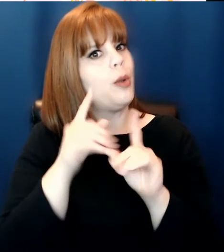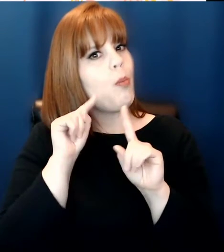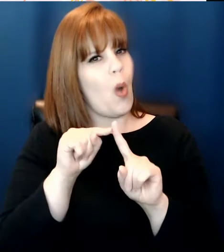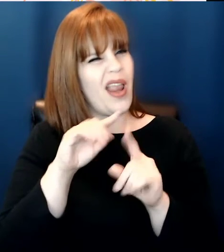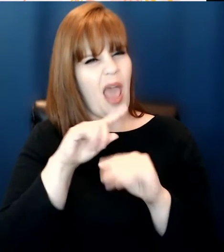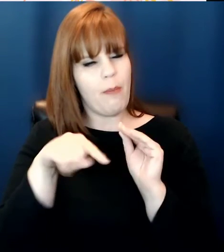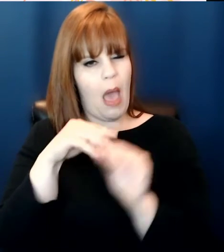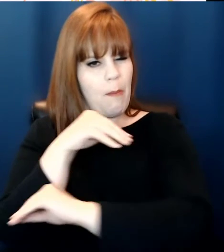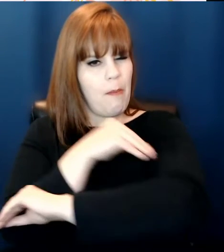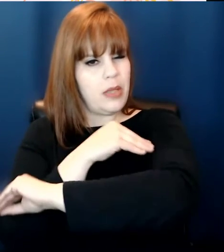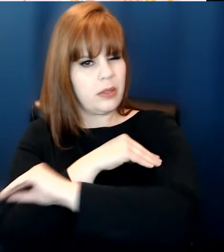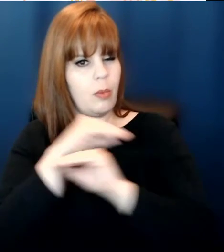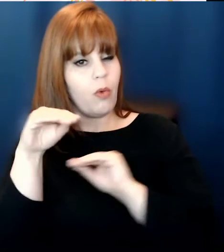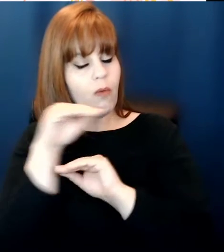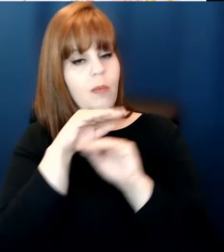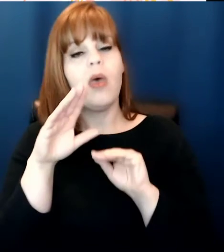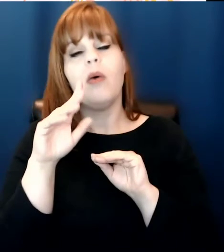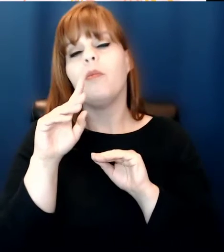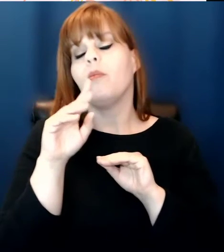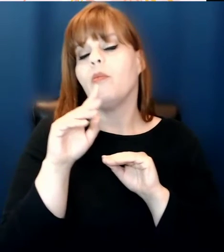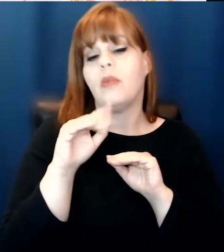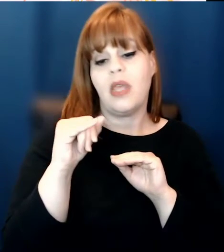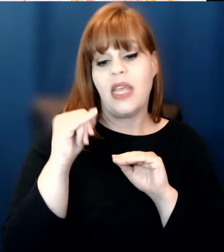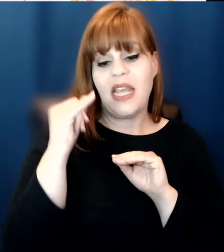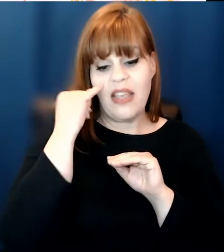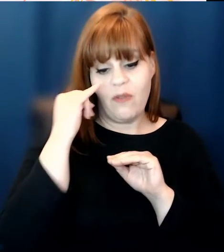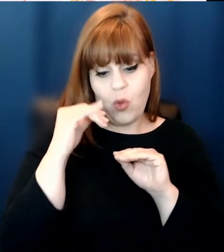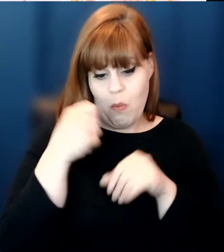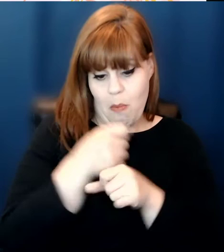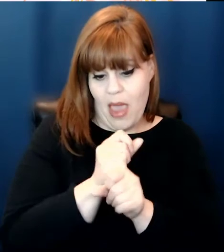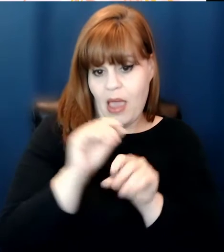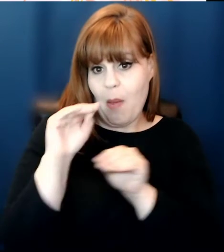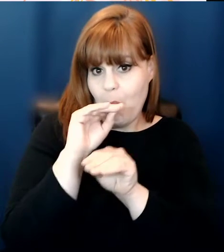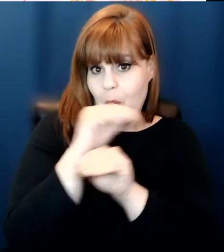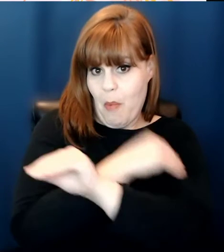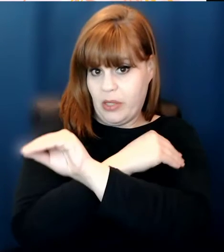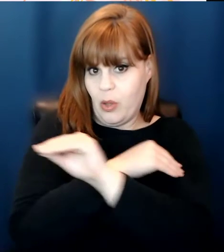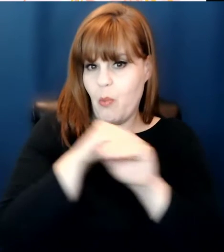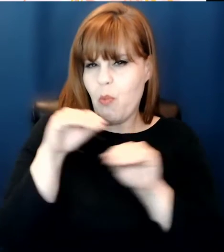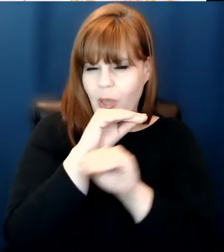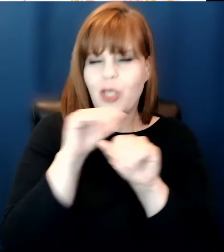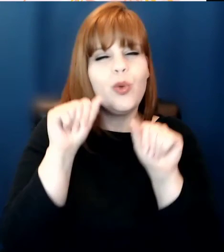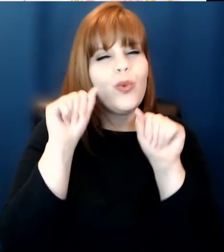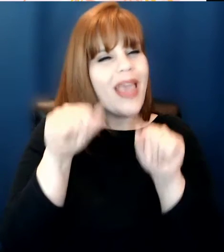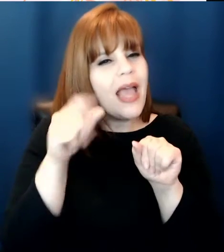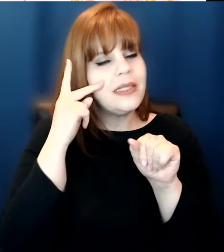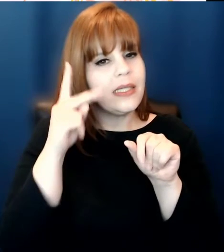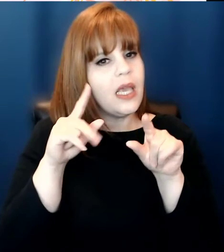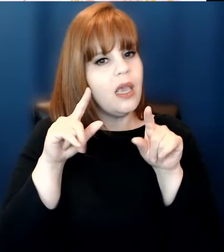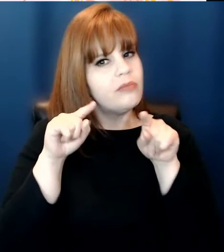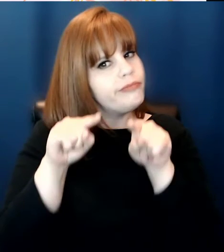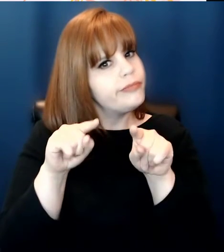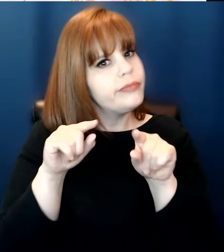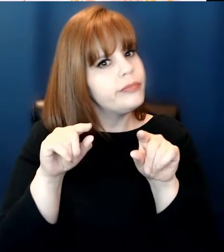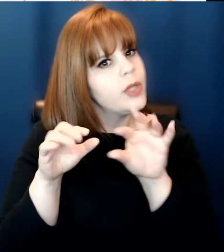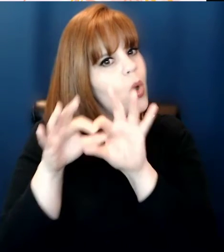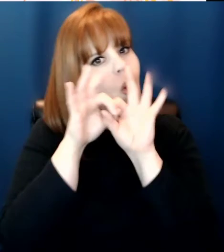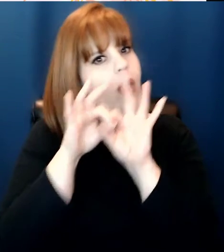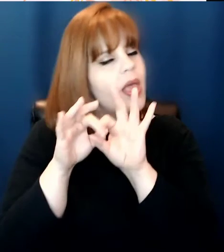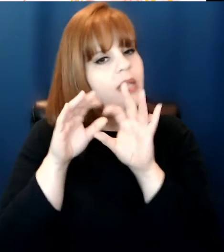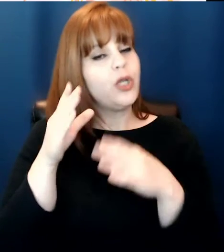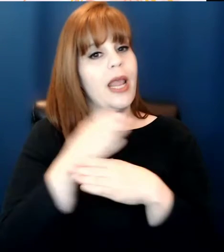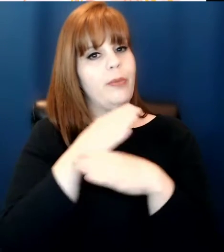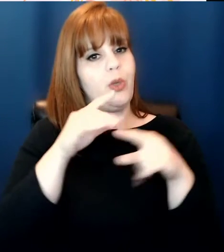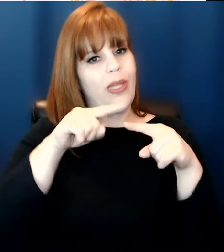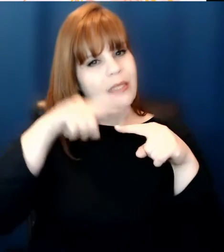point, throughout, if you make a muscle movement, you can definitely see correlation in between those spikes.